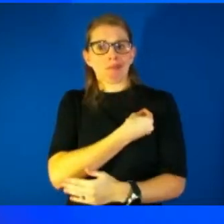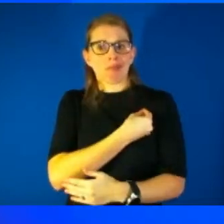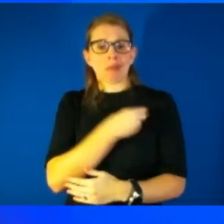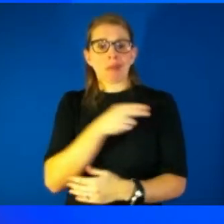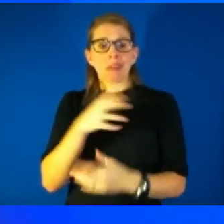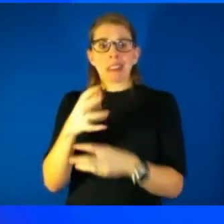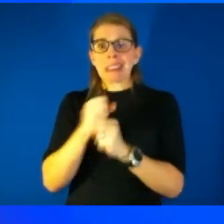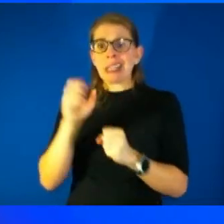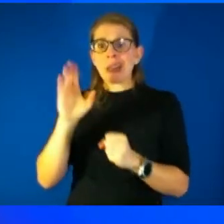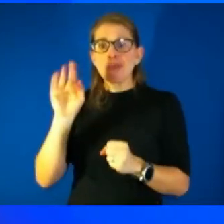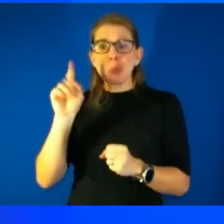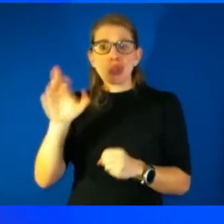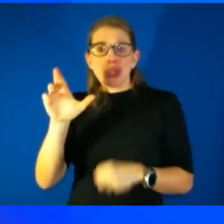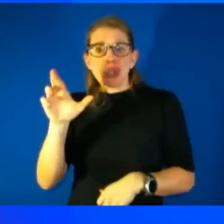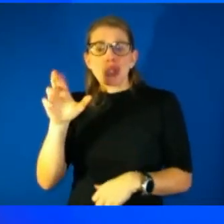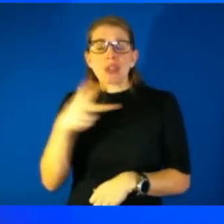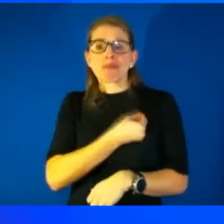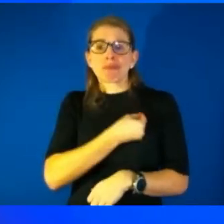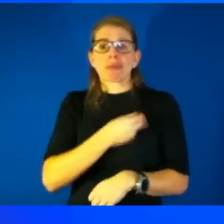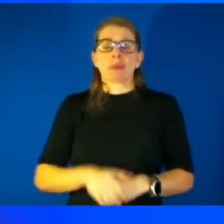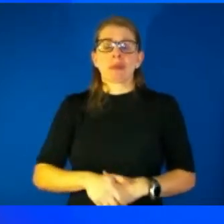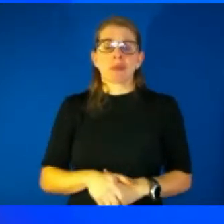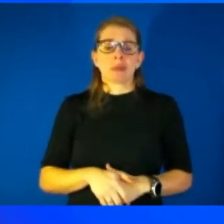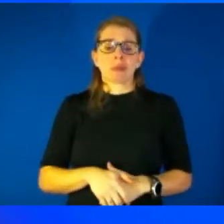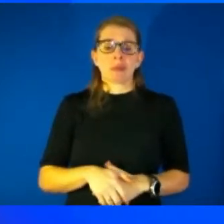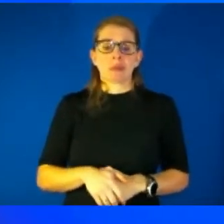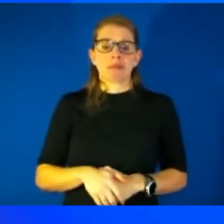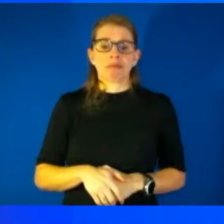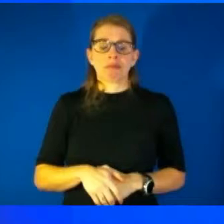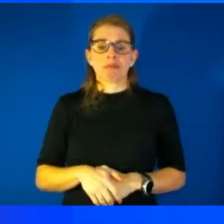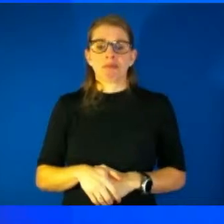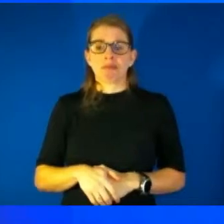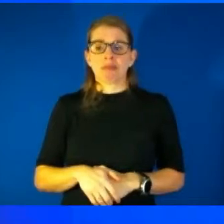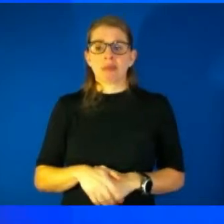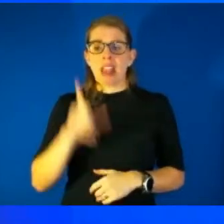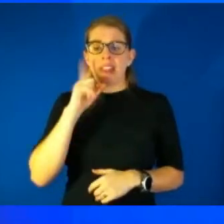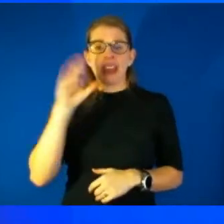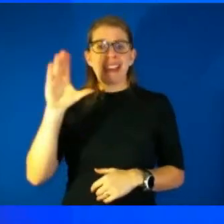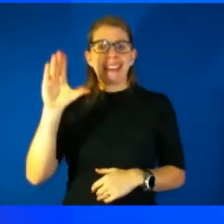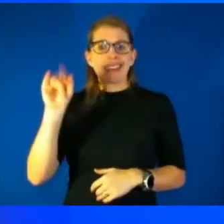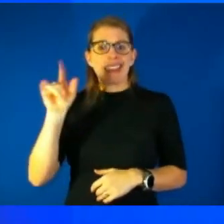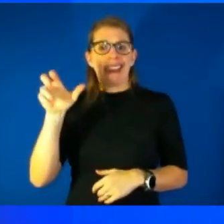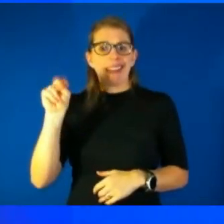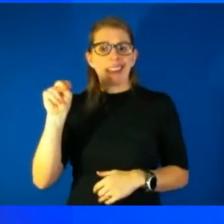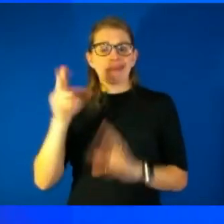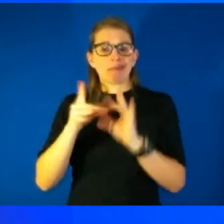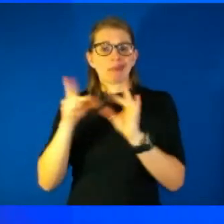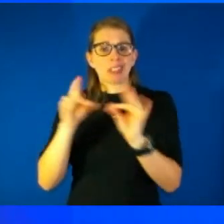boosters. And I think kind of what Caitlin said. I mean, COVID is not the